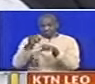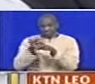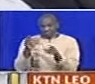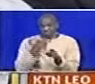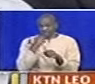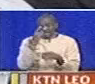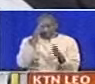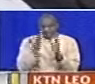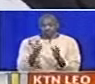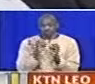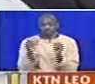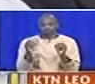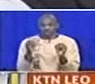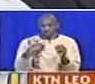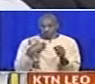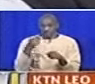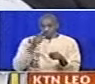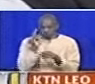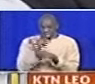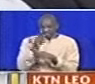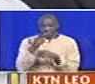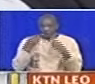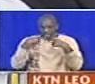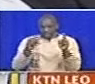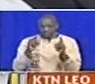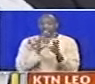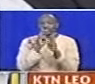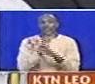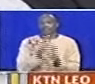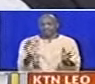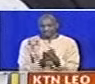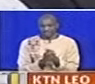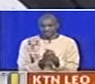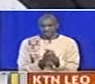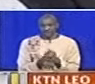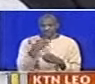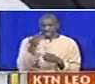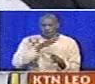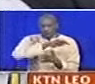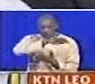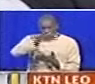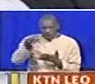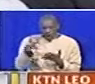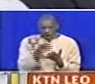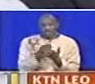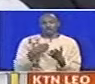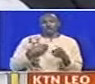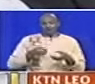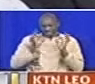anybody, but we'll use this for announcing a result until all the presiding officers